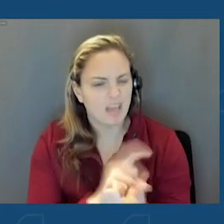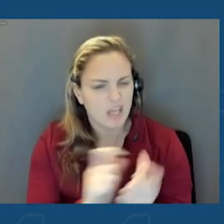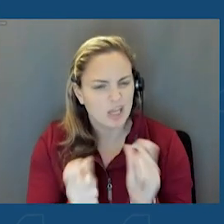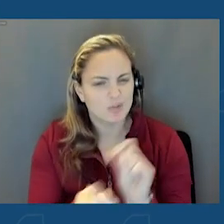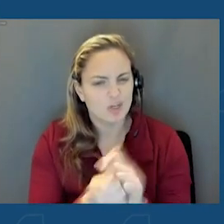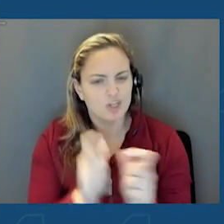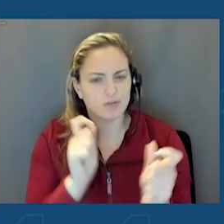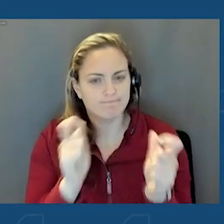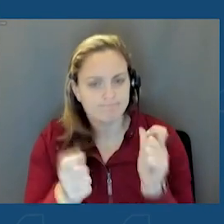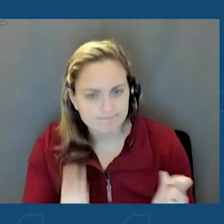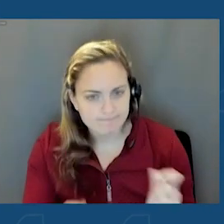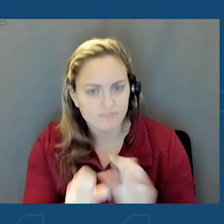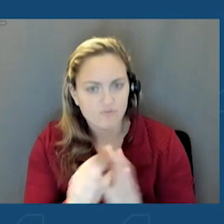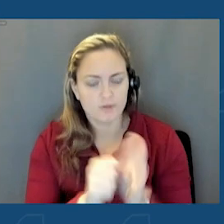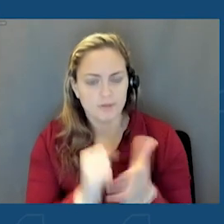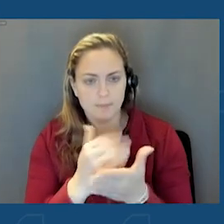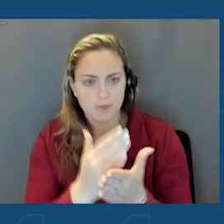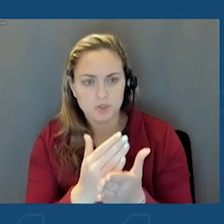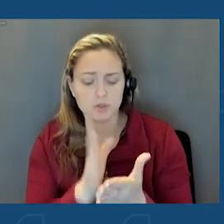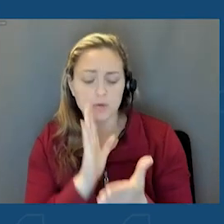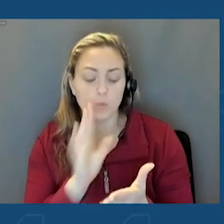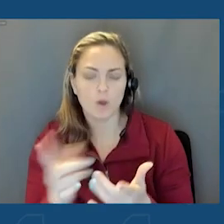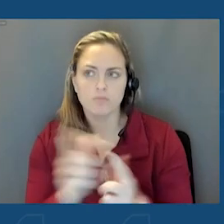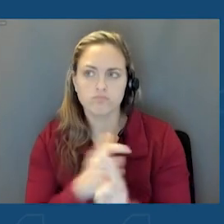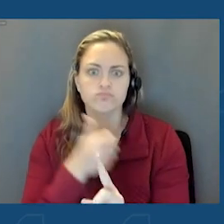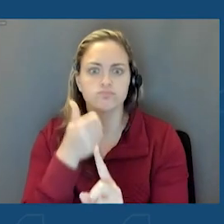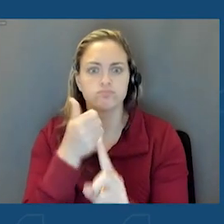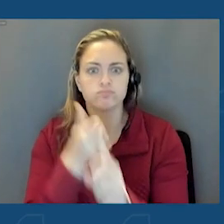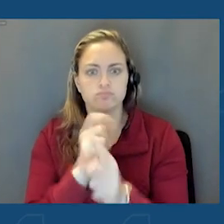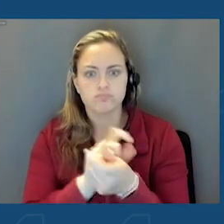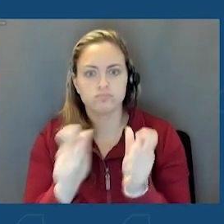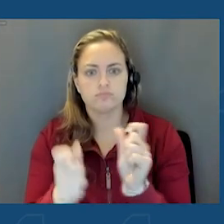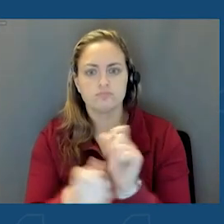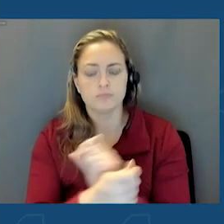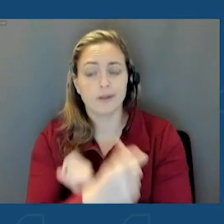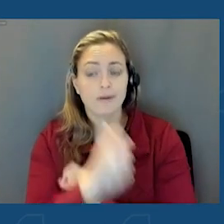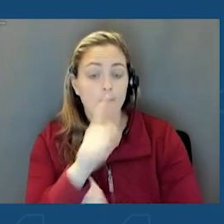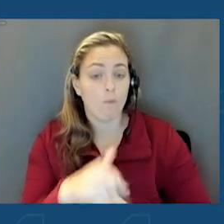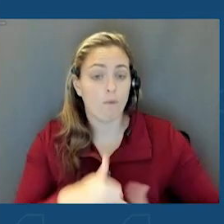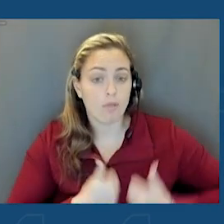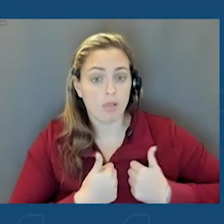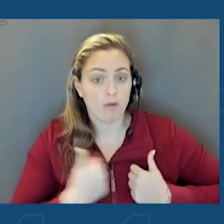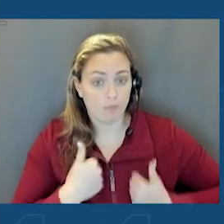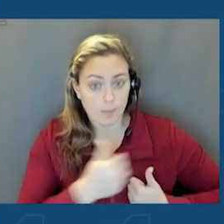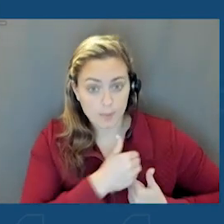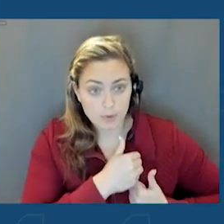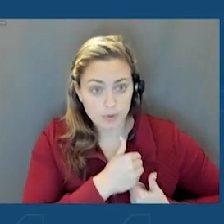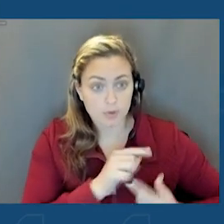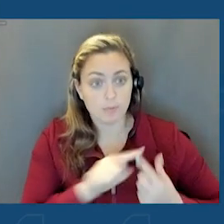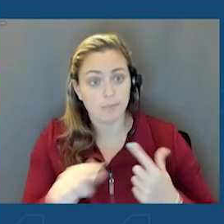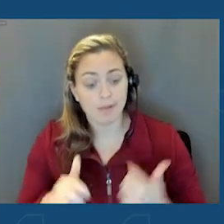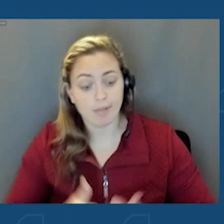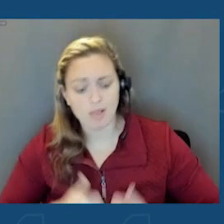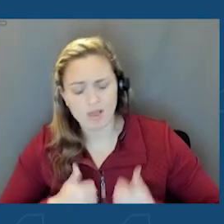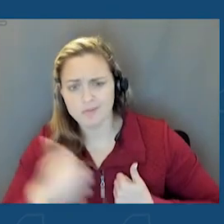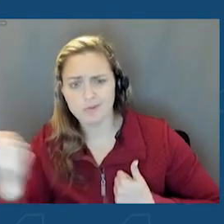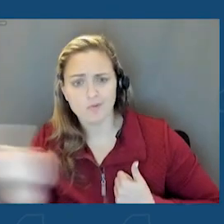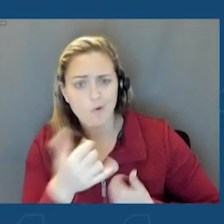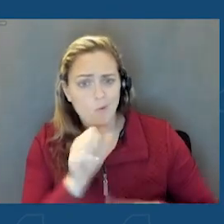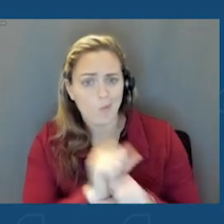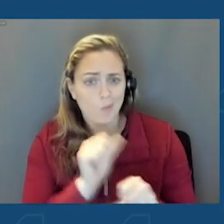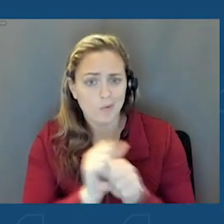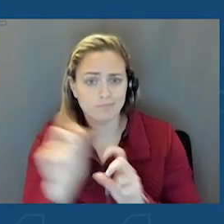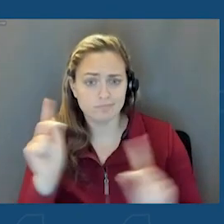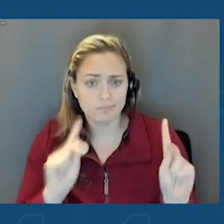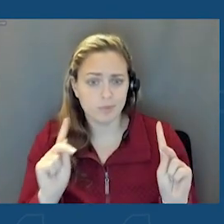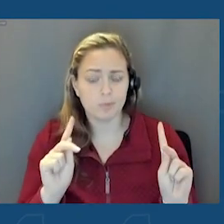in the state budget that are going to make a huge difference not only in the lives of our members, but in the lives of all working people